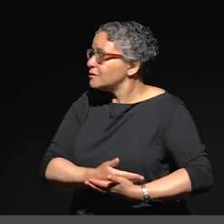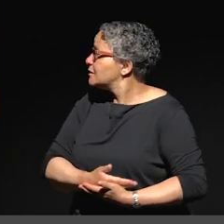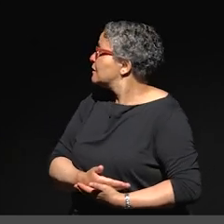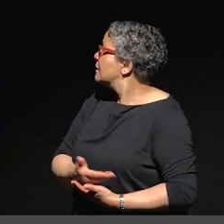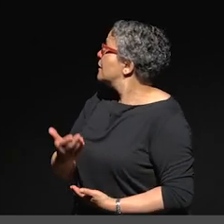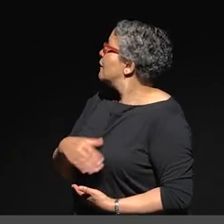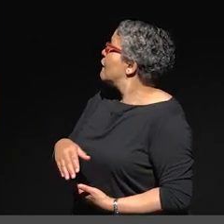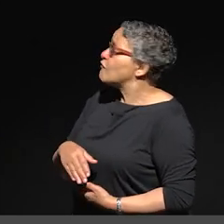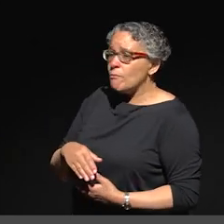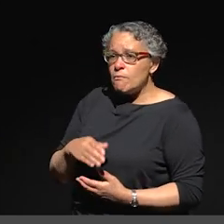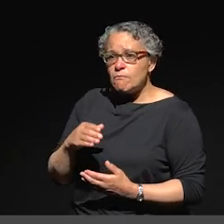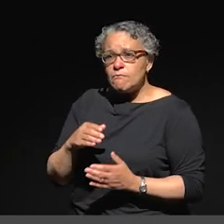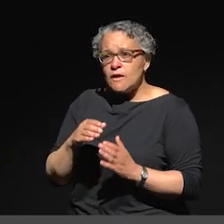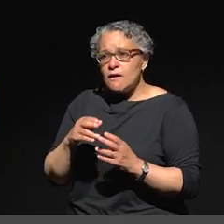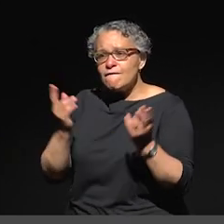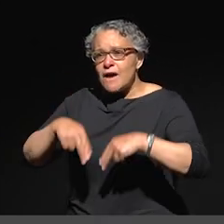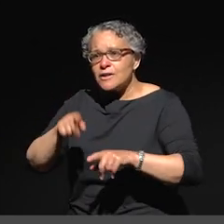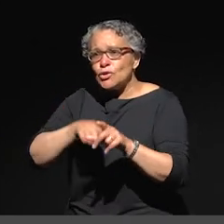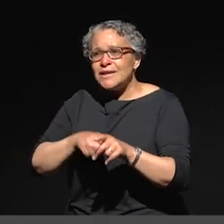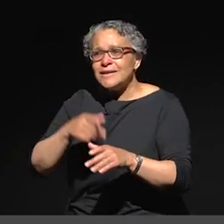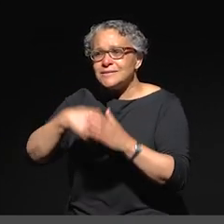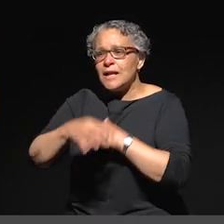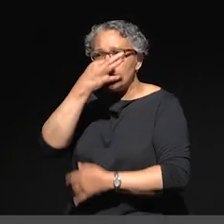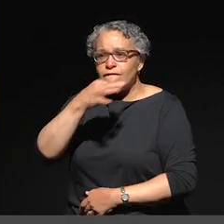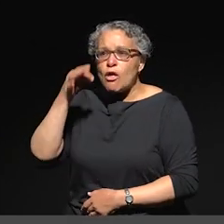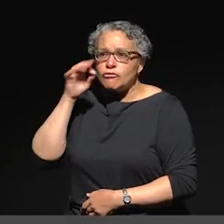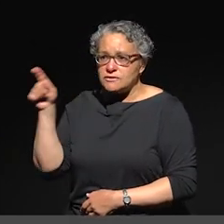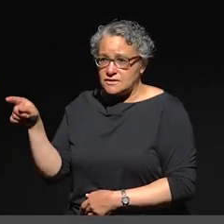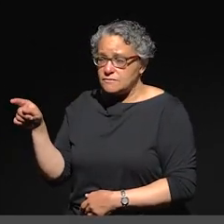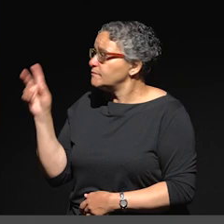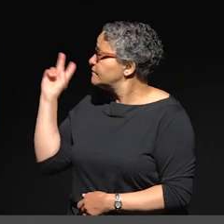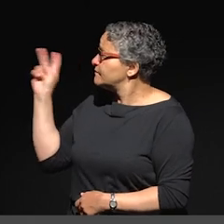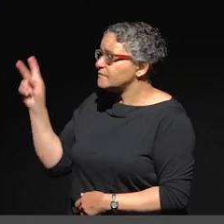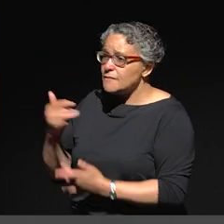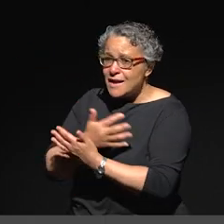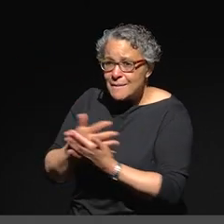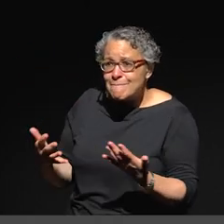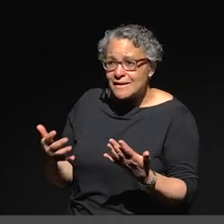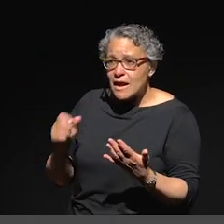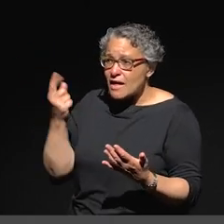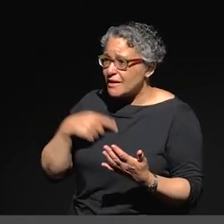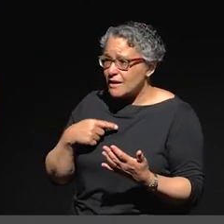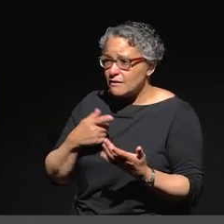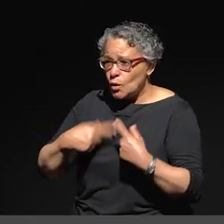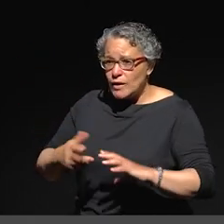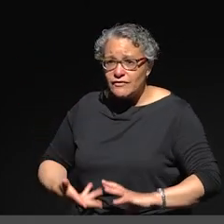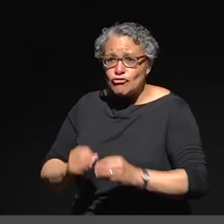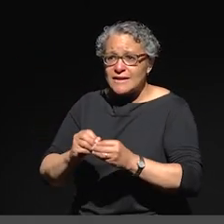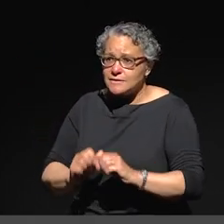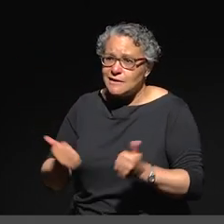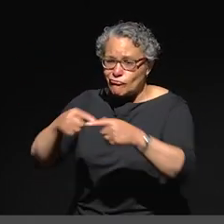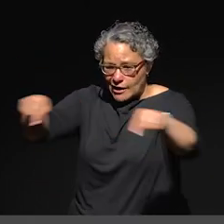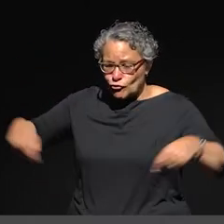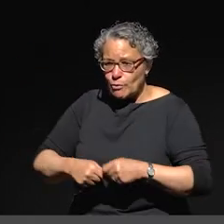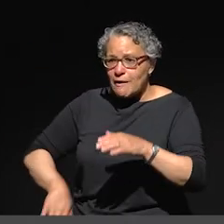years in Florence. And there are several in the exhibition. I think we've created a great room of Madonnas. And it is